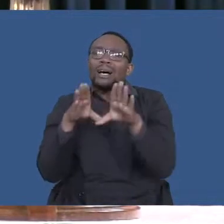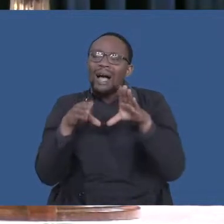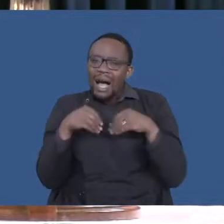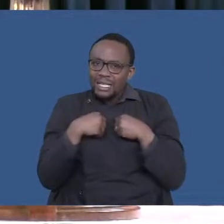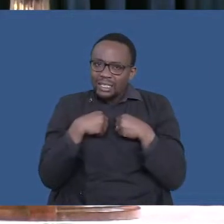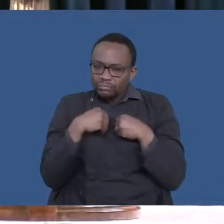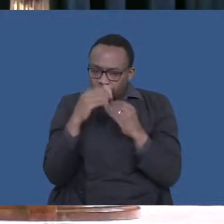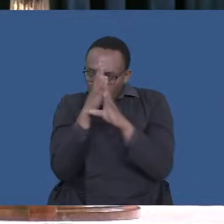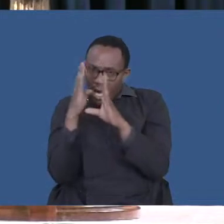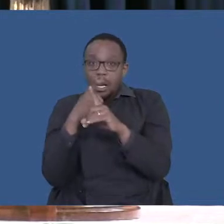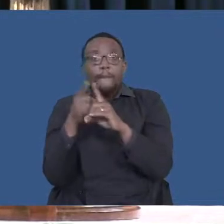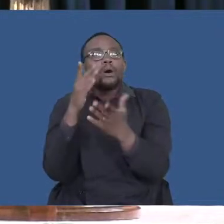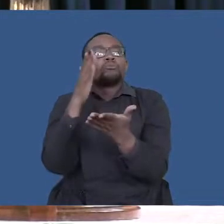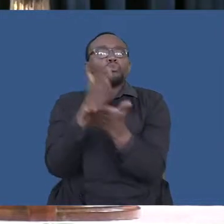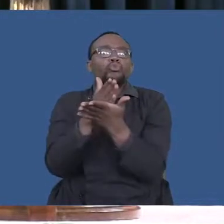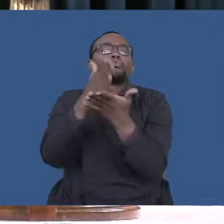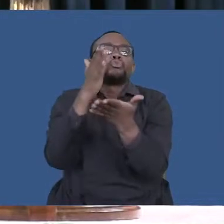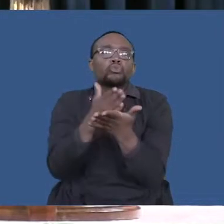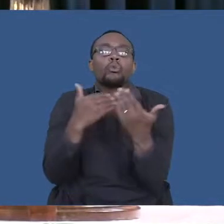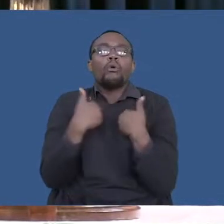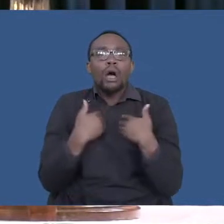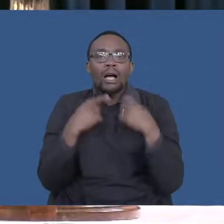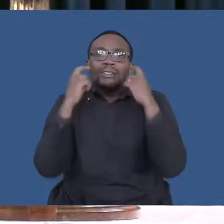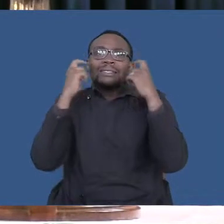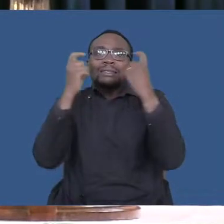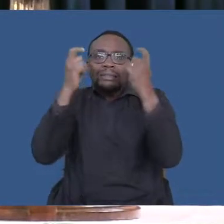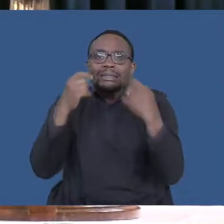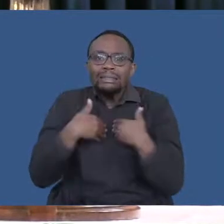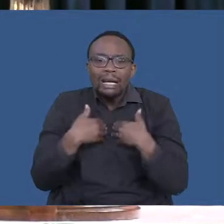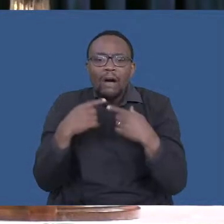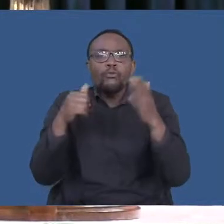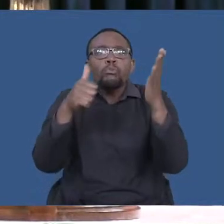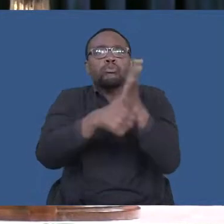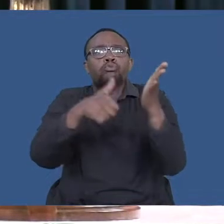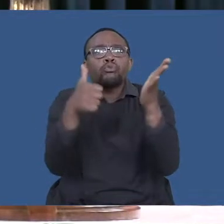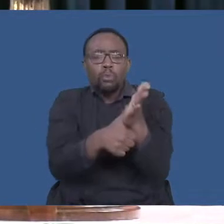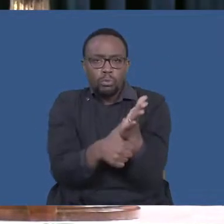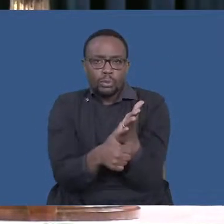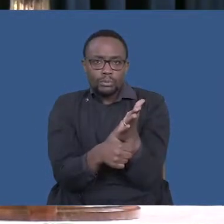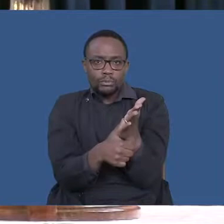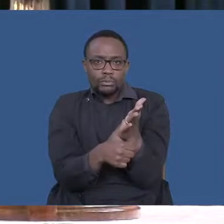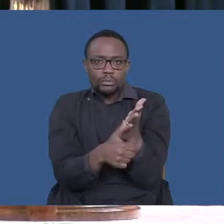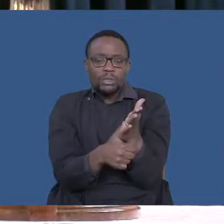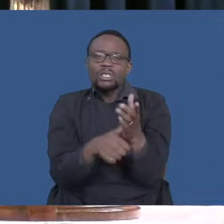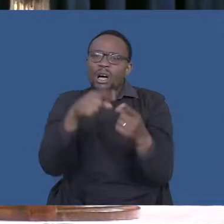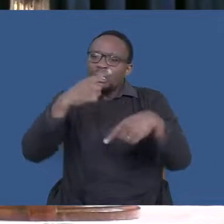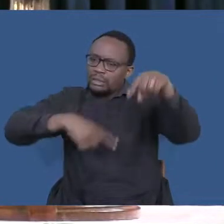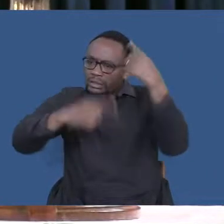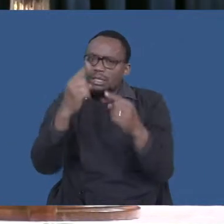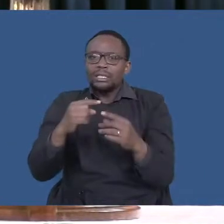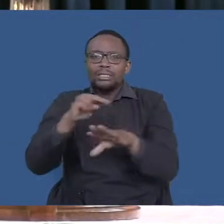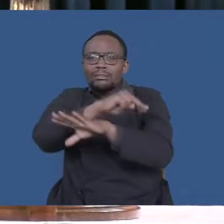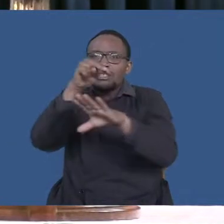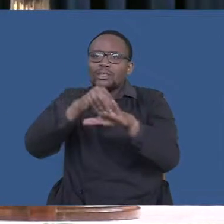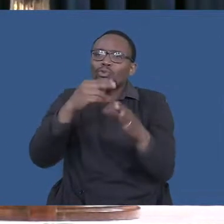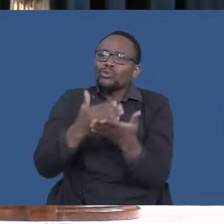this is a reality, that sin brings a reproach to any people. While righteousness exalts a nation, sin